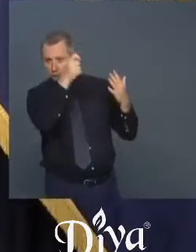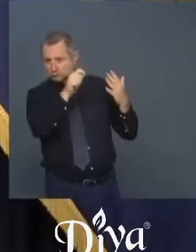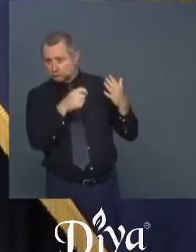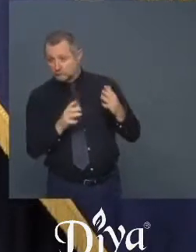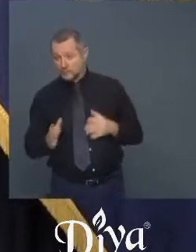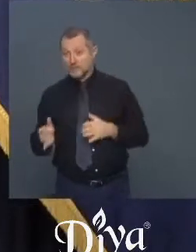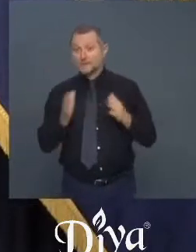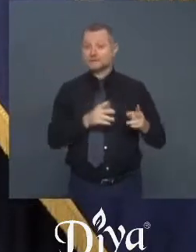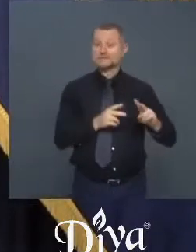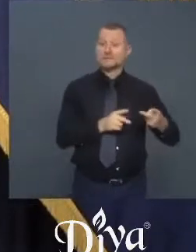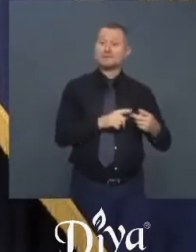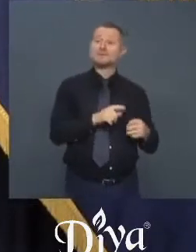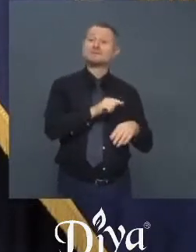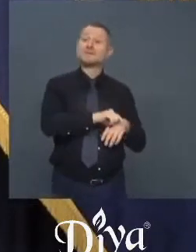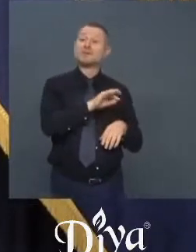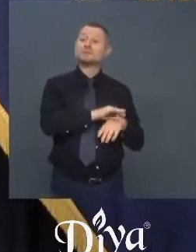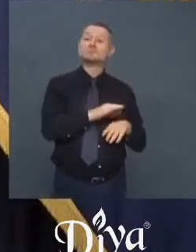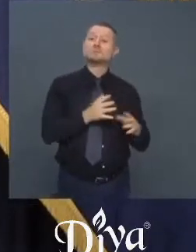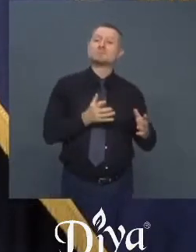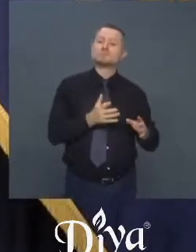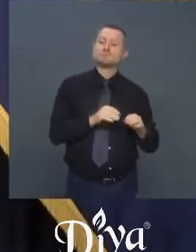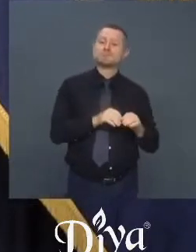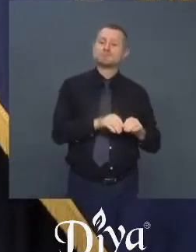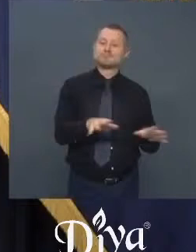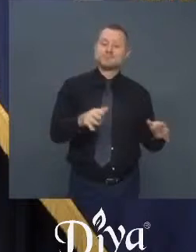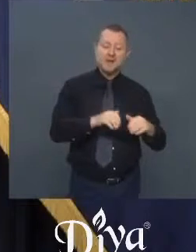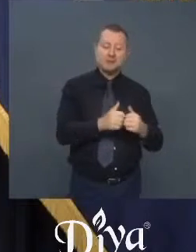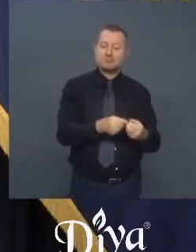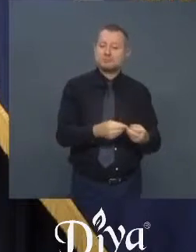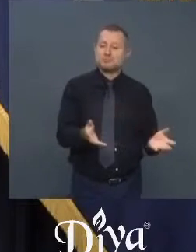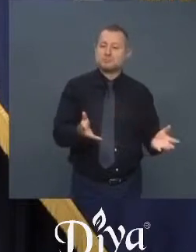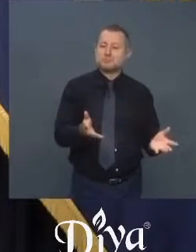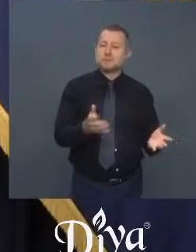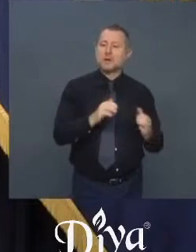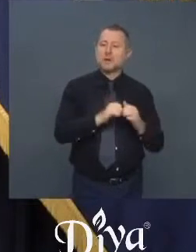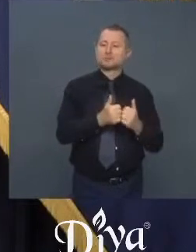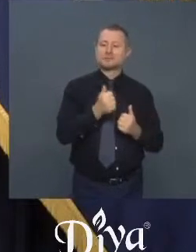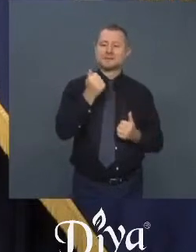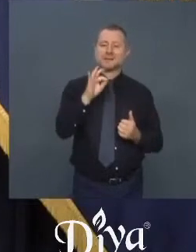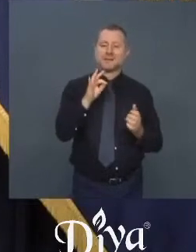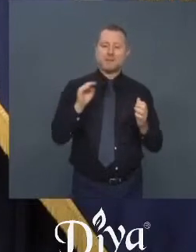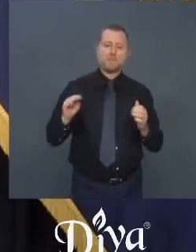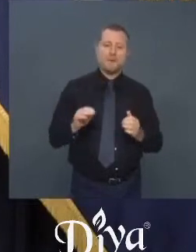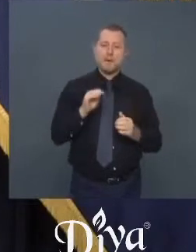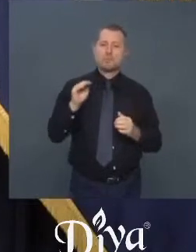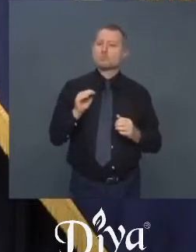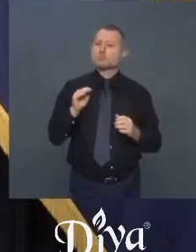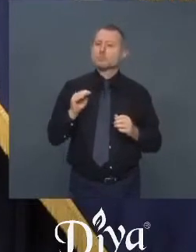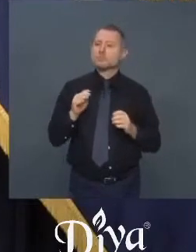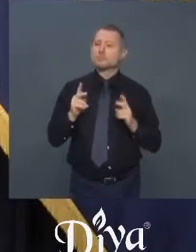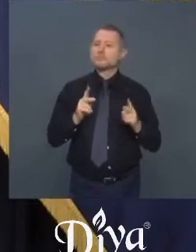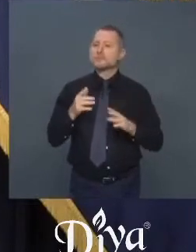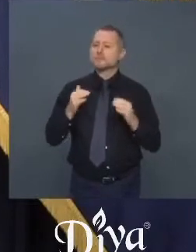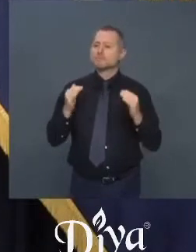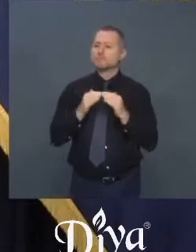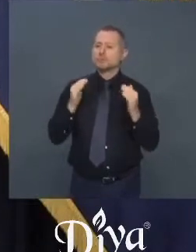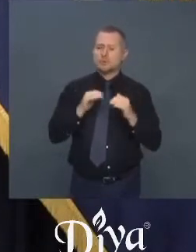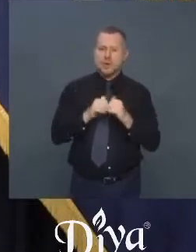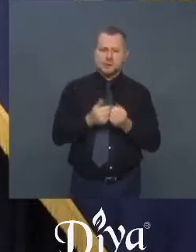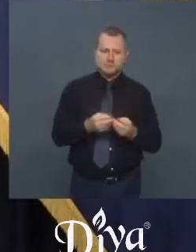implementation. How do you do 19 million vaccines? How do you do it fairly? How do you do it safely? That is